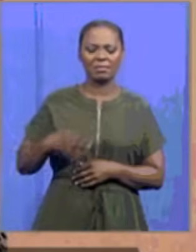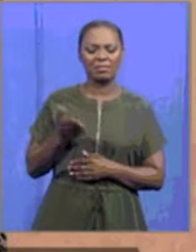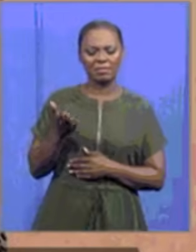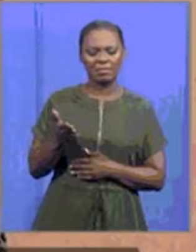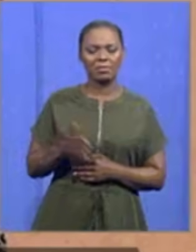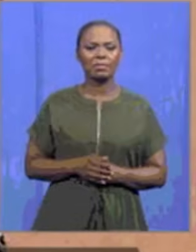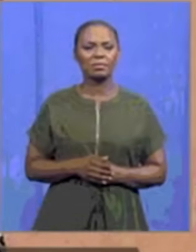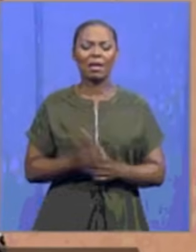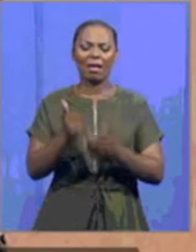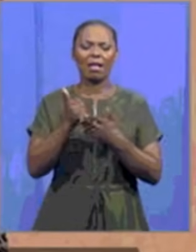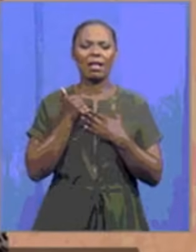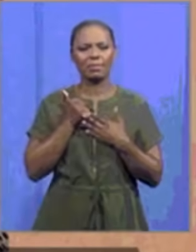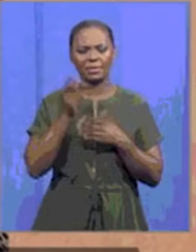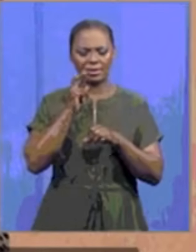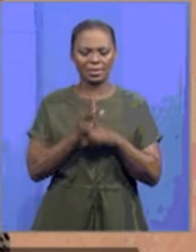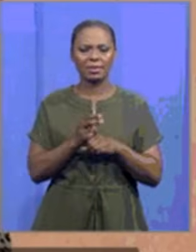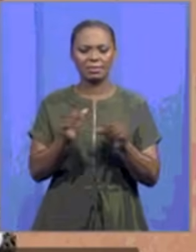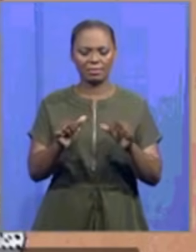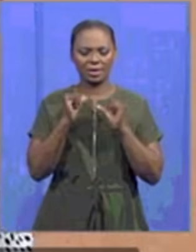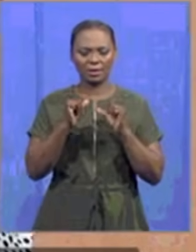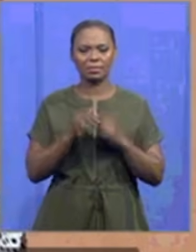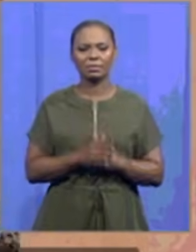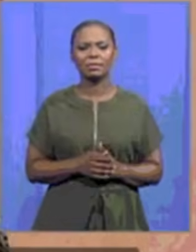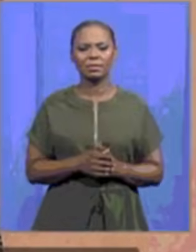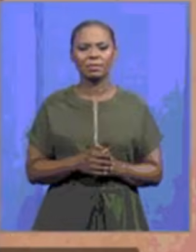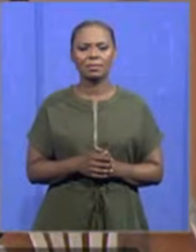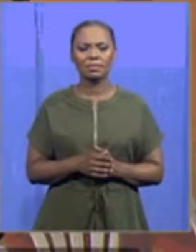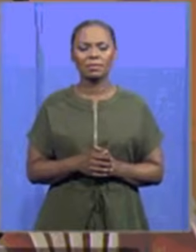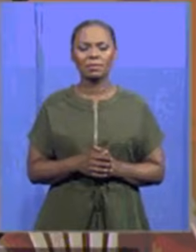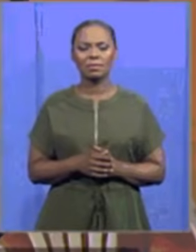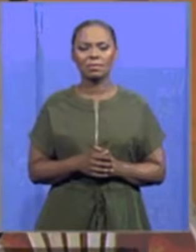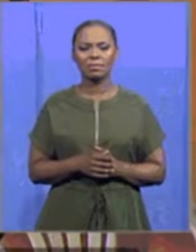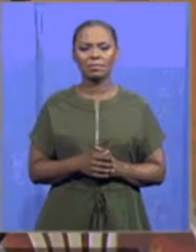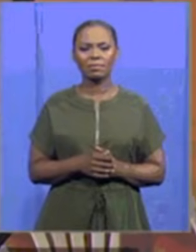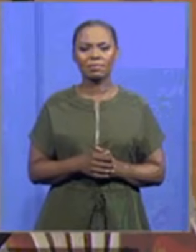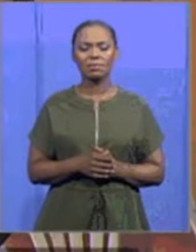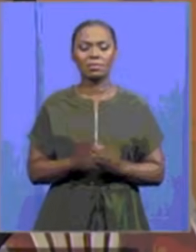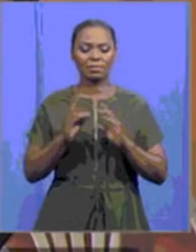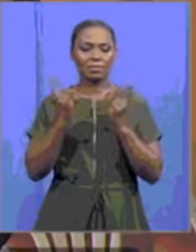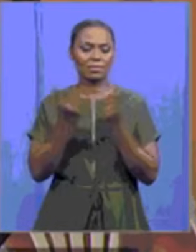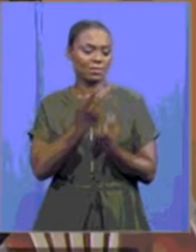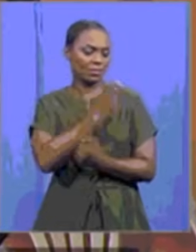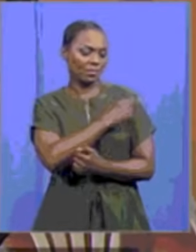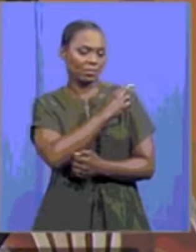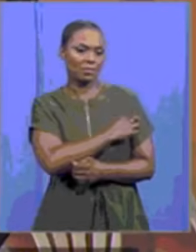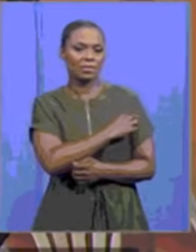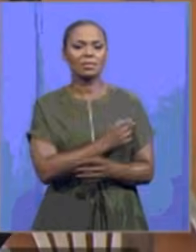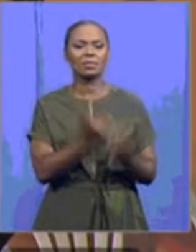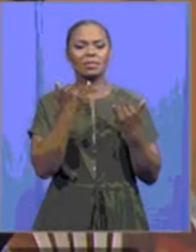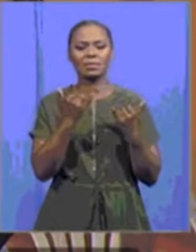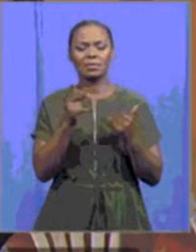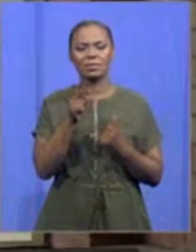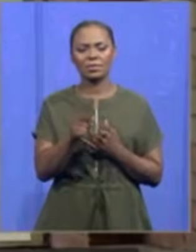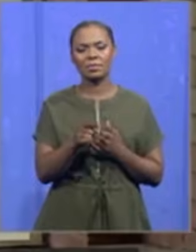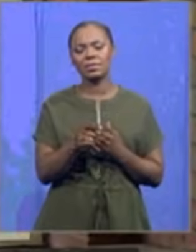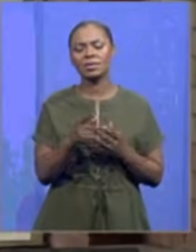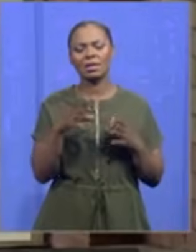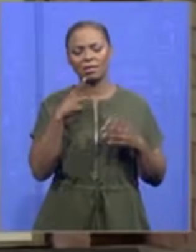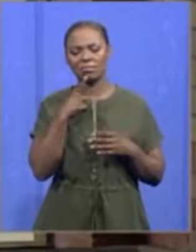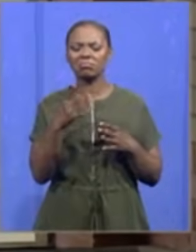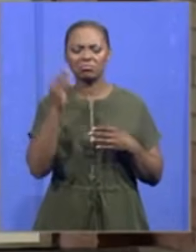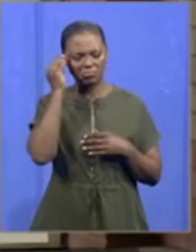kgopela thušo gore a boe gae. Akukho nje uku-right. Kgoro ya tša maphelo ka profenseng e kwešiša maemo a balapa ba lego ka gare ga